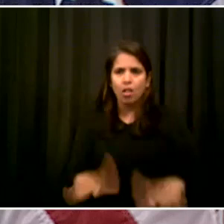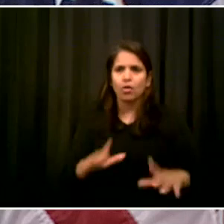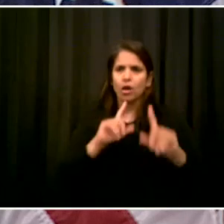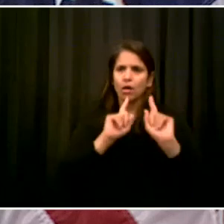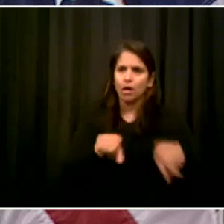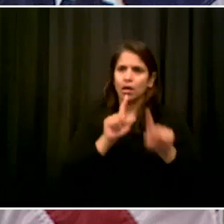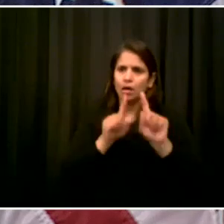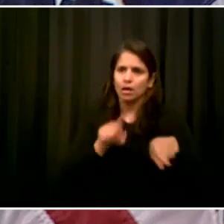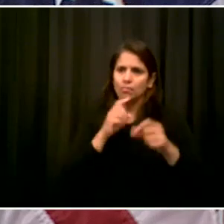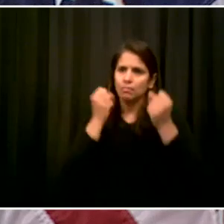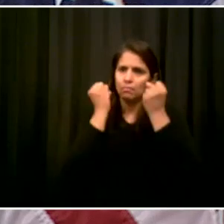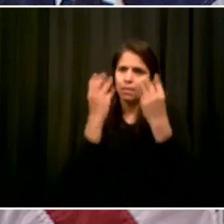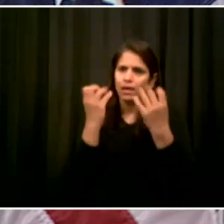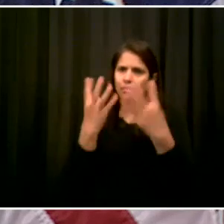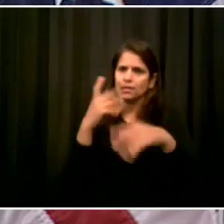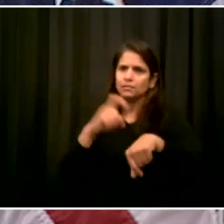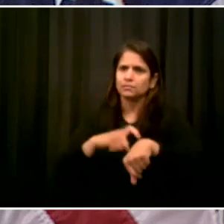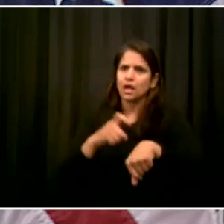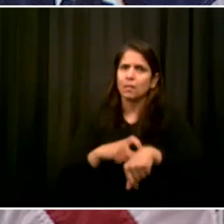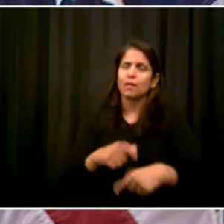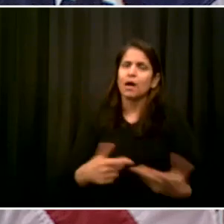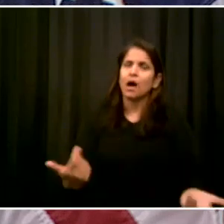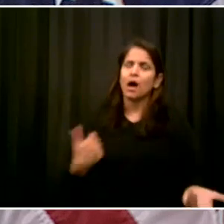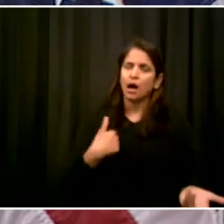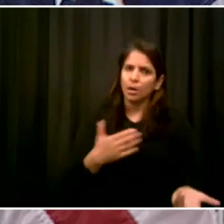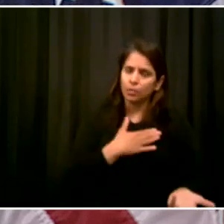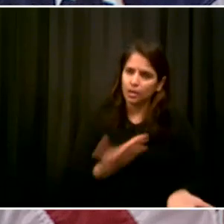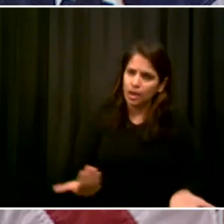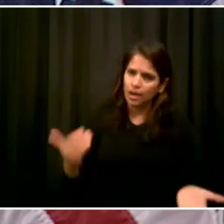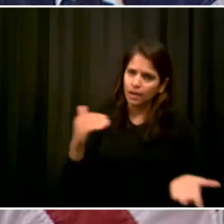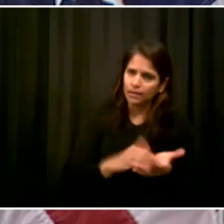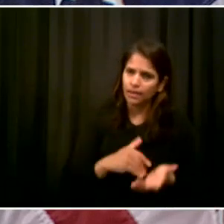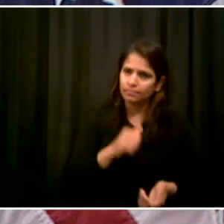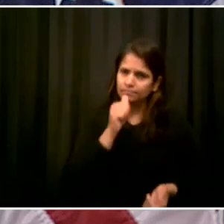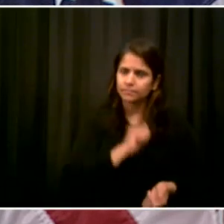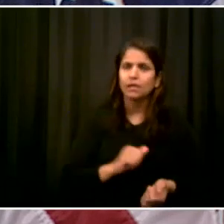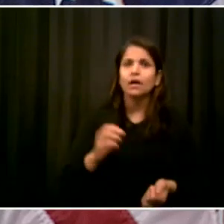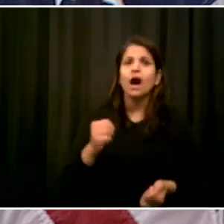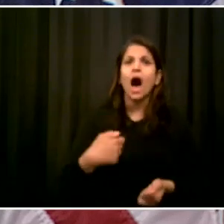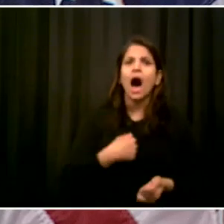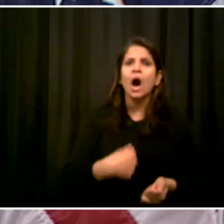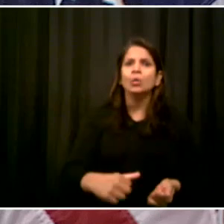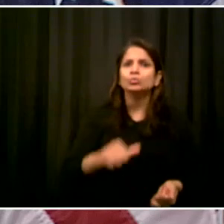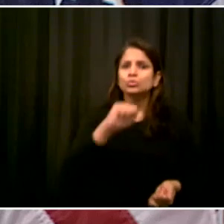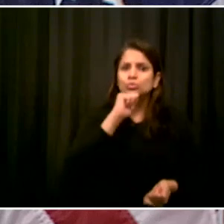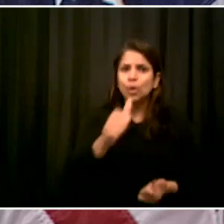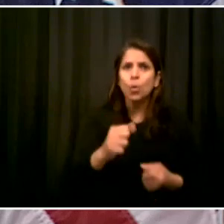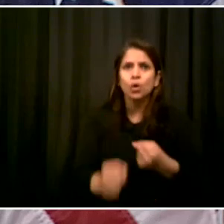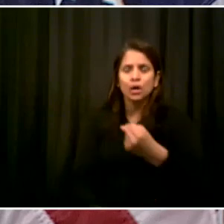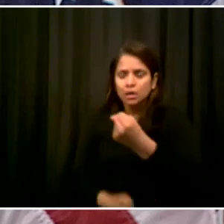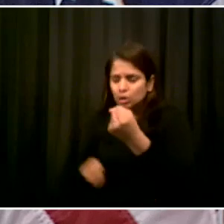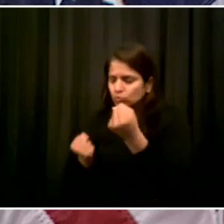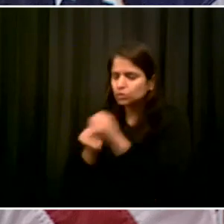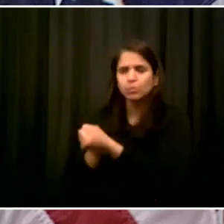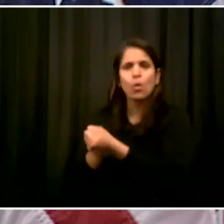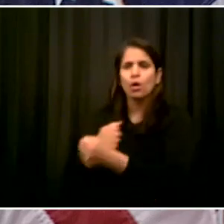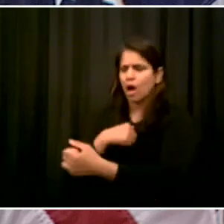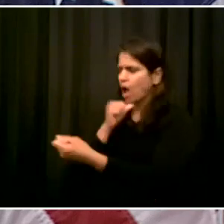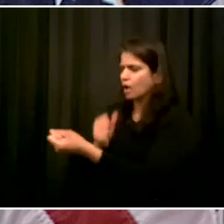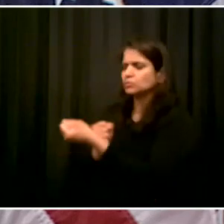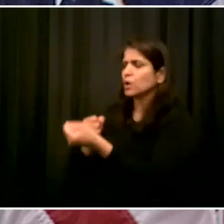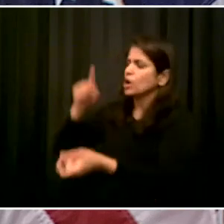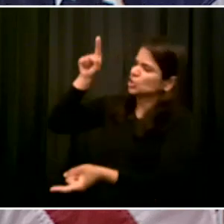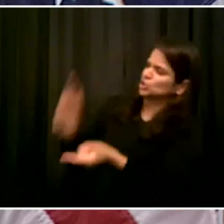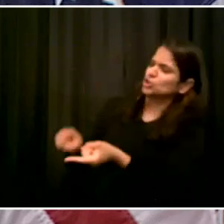safe and the agency that is instituting neighborhood policing, which involves getting our officers to be